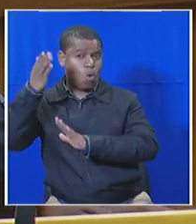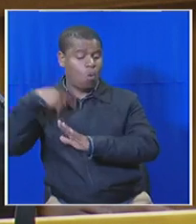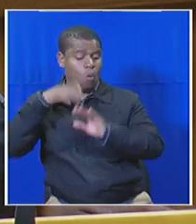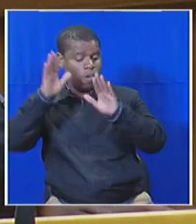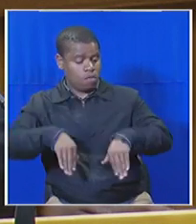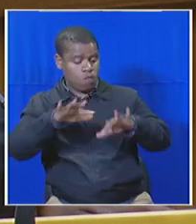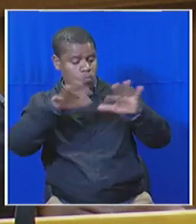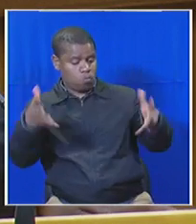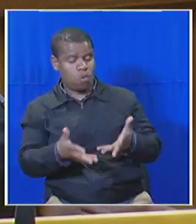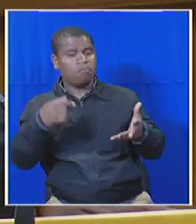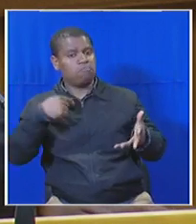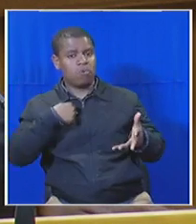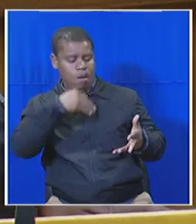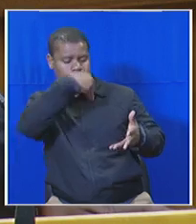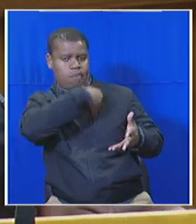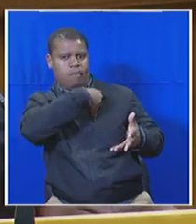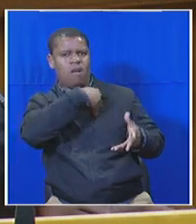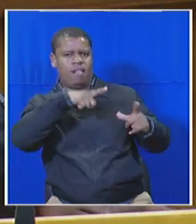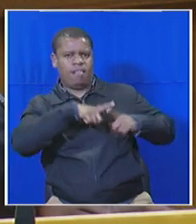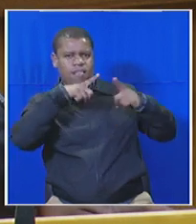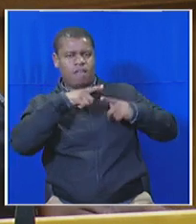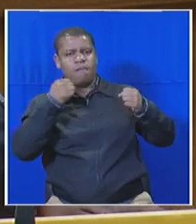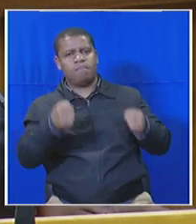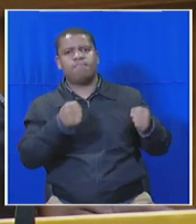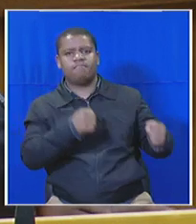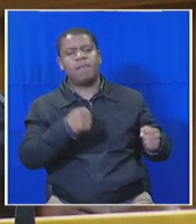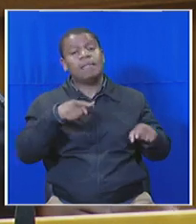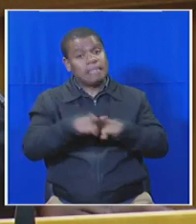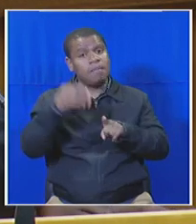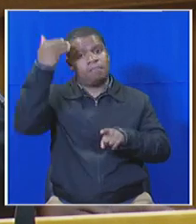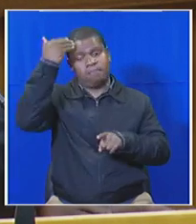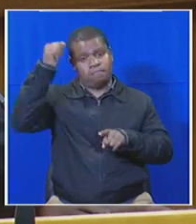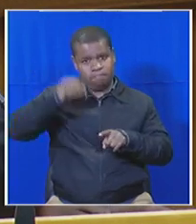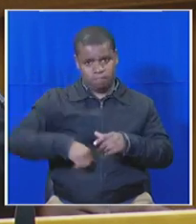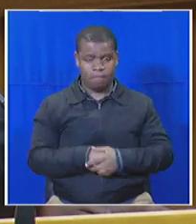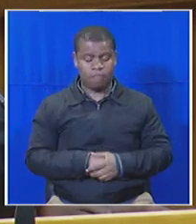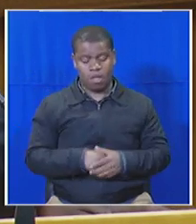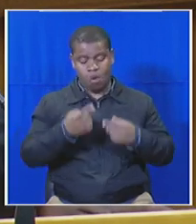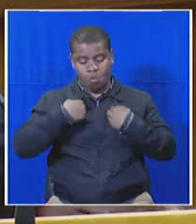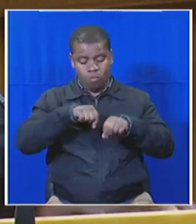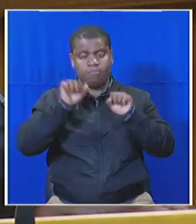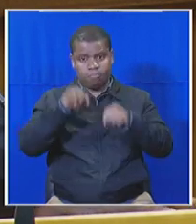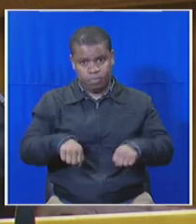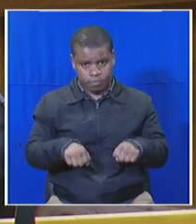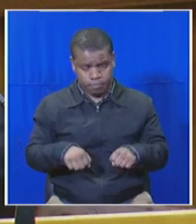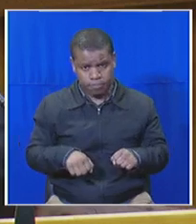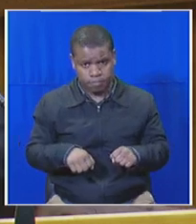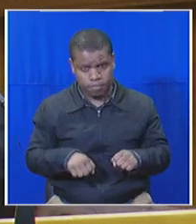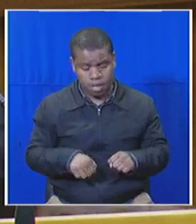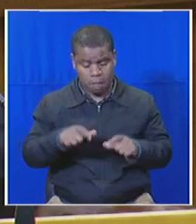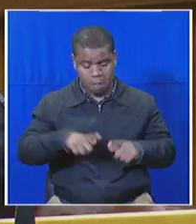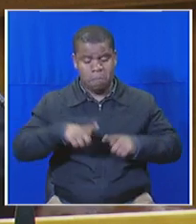still alive in our hearts and minds. Through us, Honorable Mubu lives